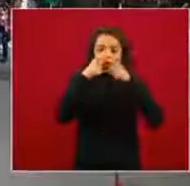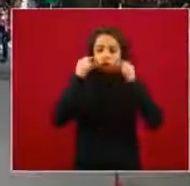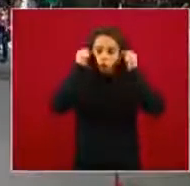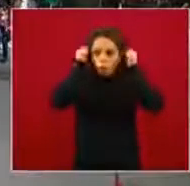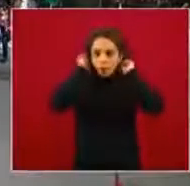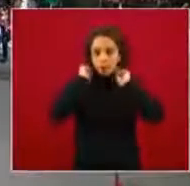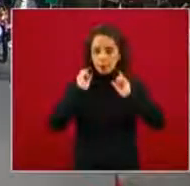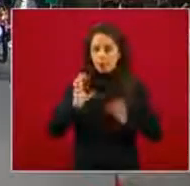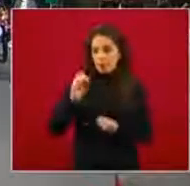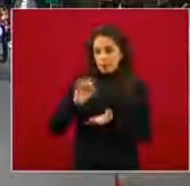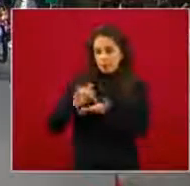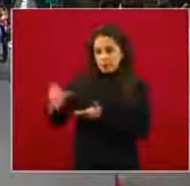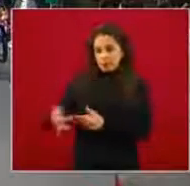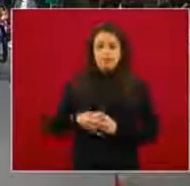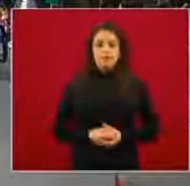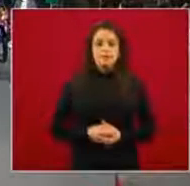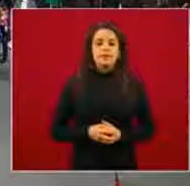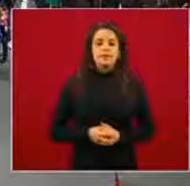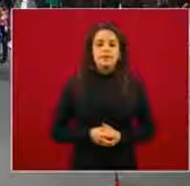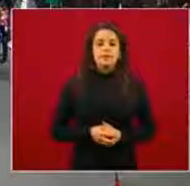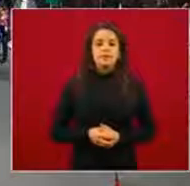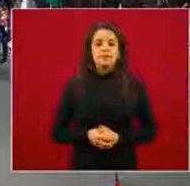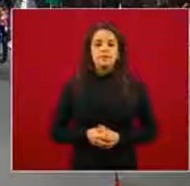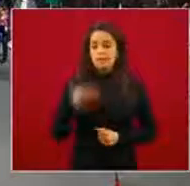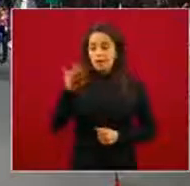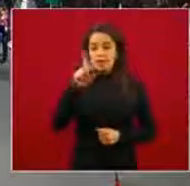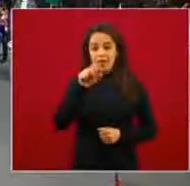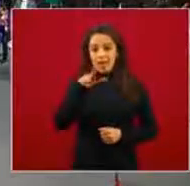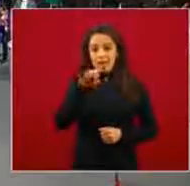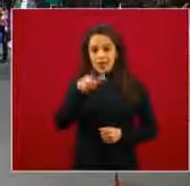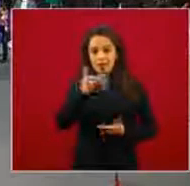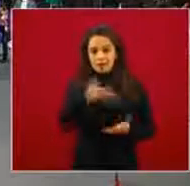is welcome. Daniela, please.